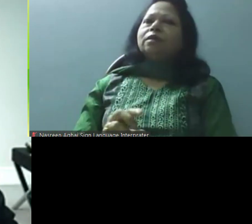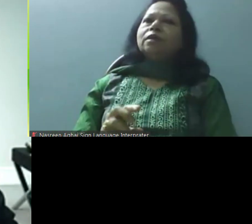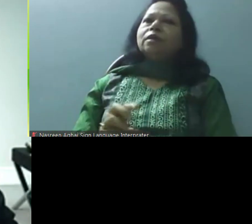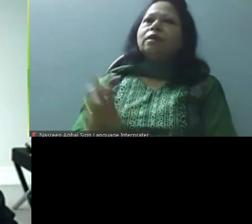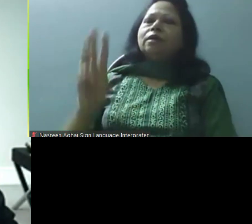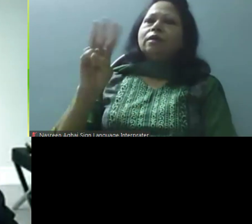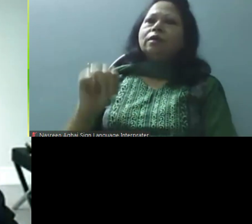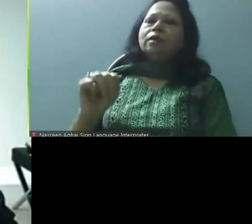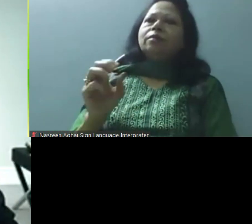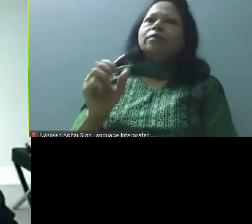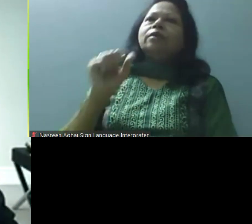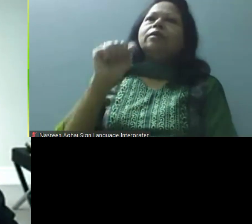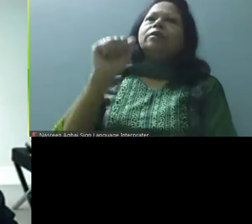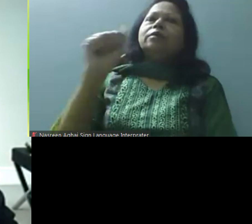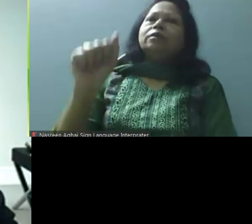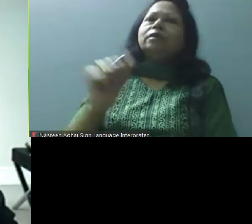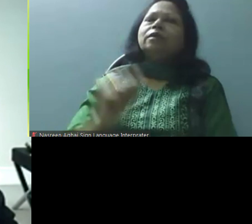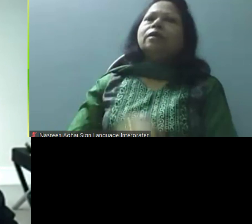myself. I